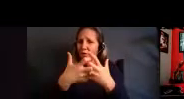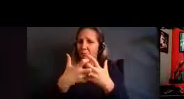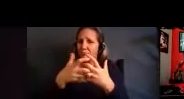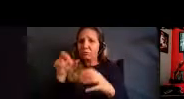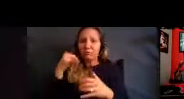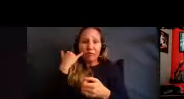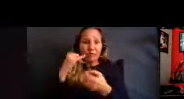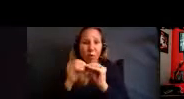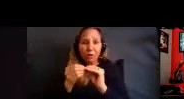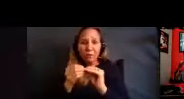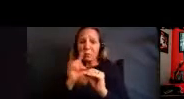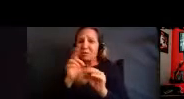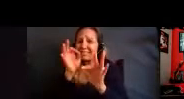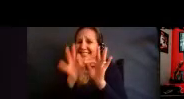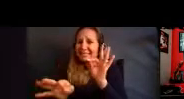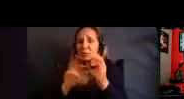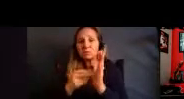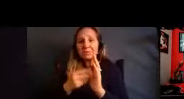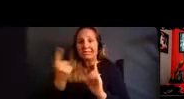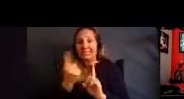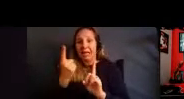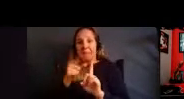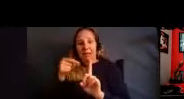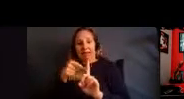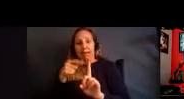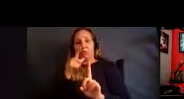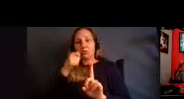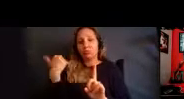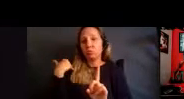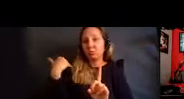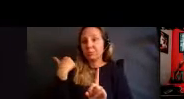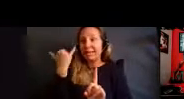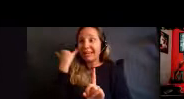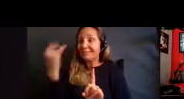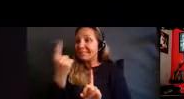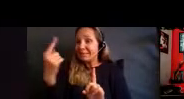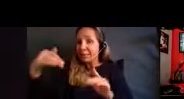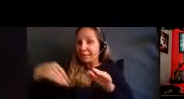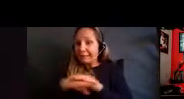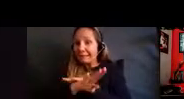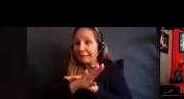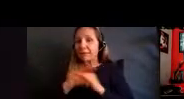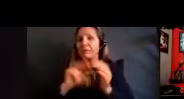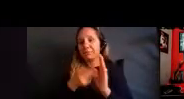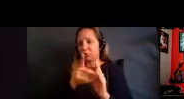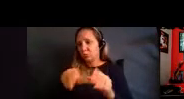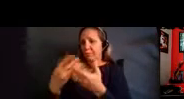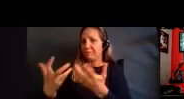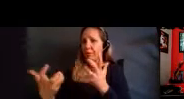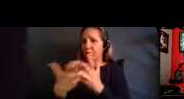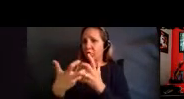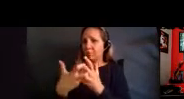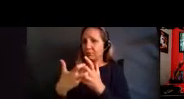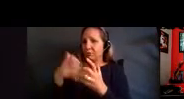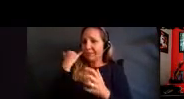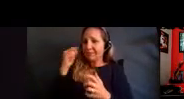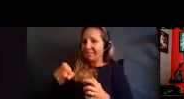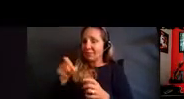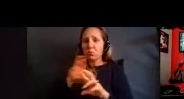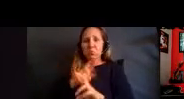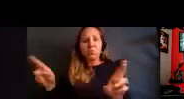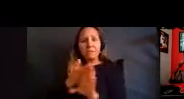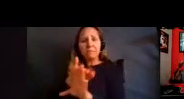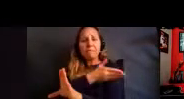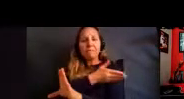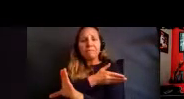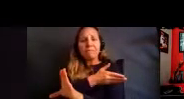number? Somebody that you can point to that if somebody is coming into your space, you can provide those accommodations well in advance. And not